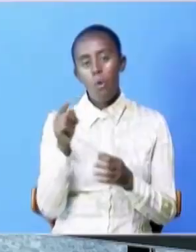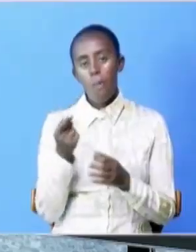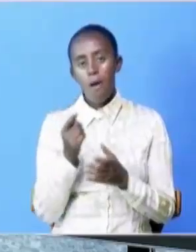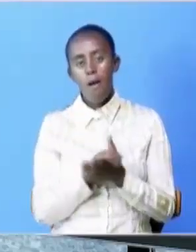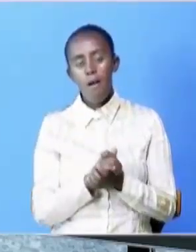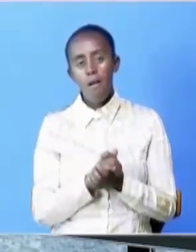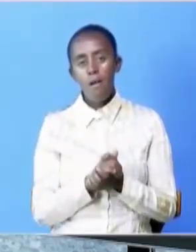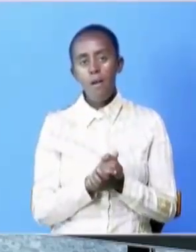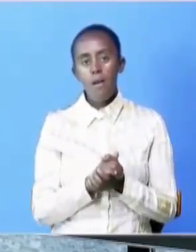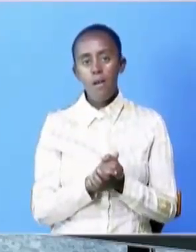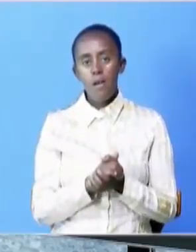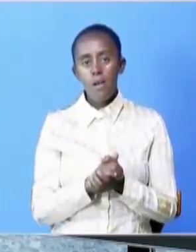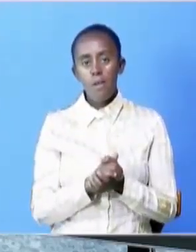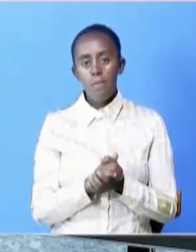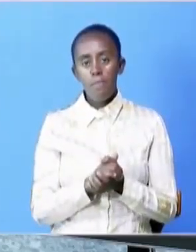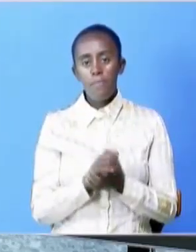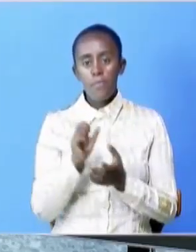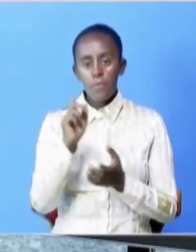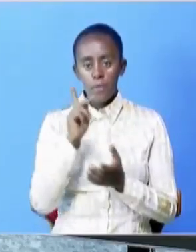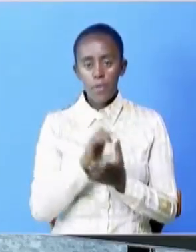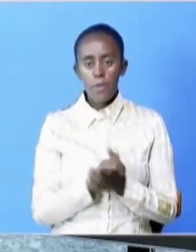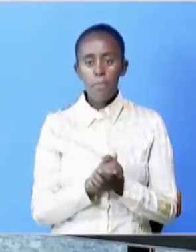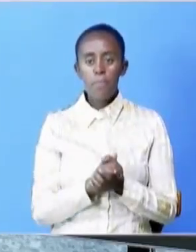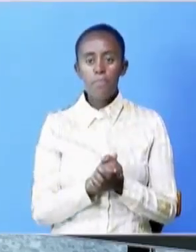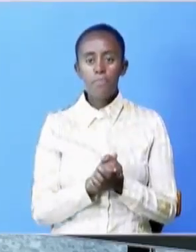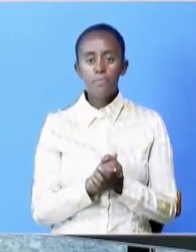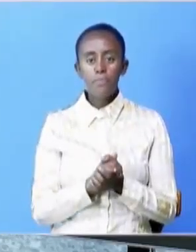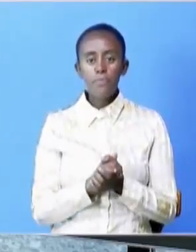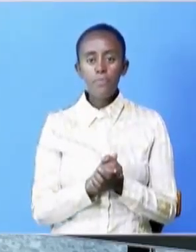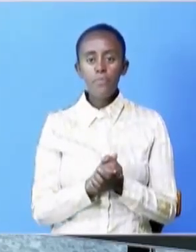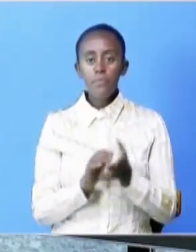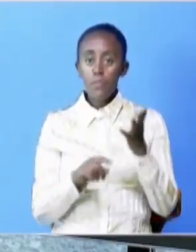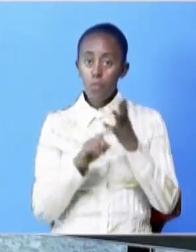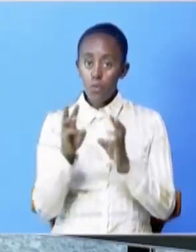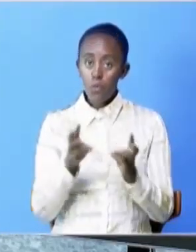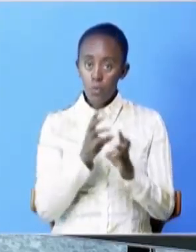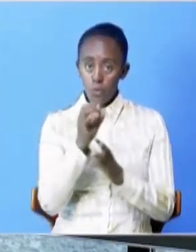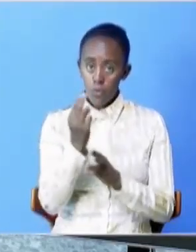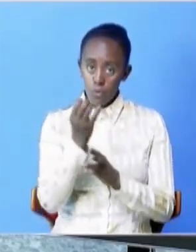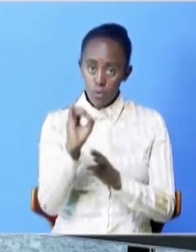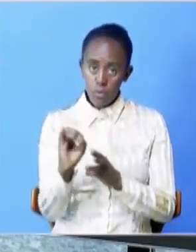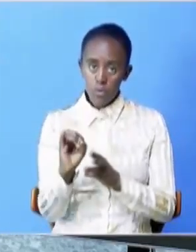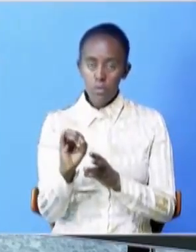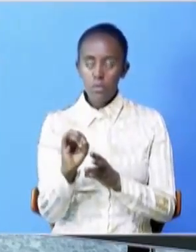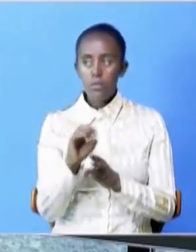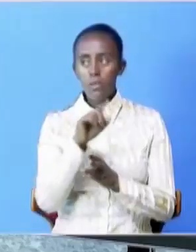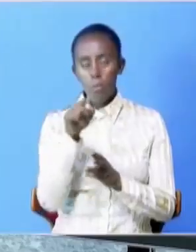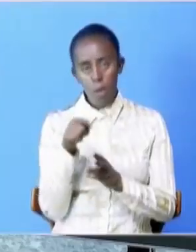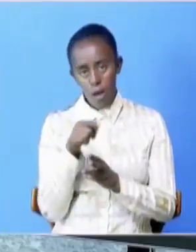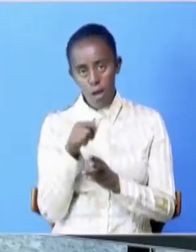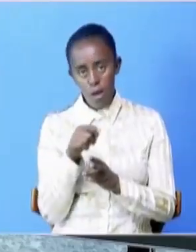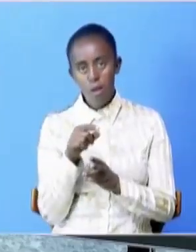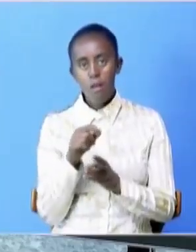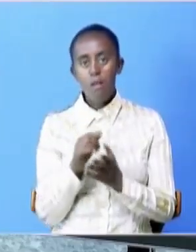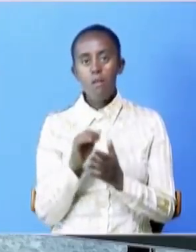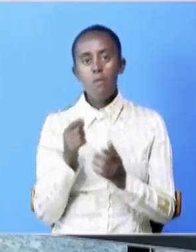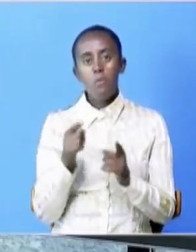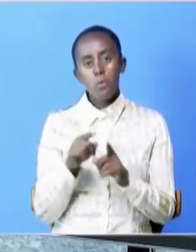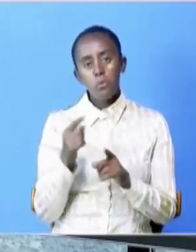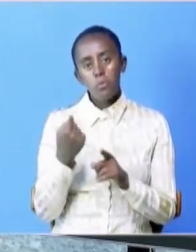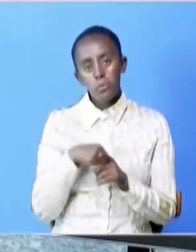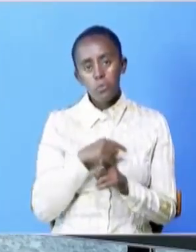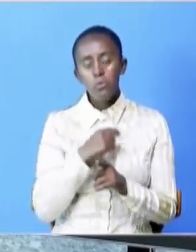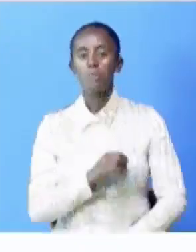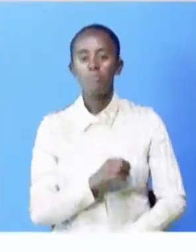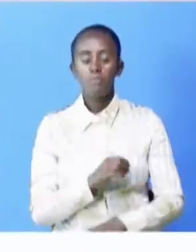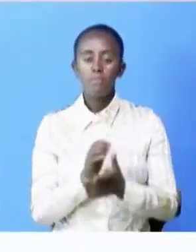comma in the middle. Okay. This is the 4th way of using comma when we're using it